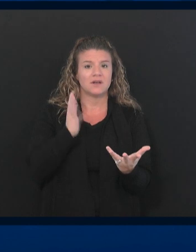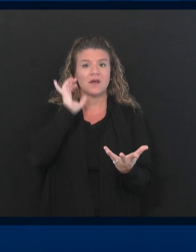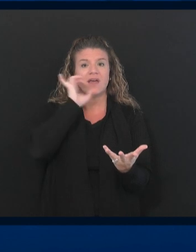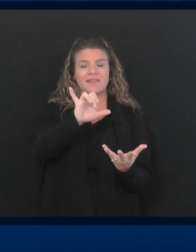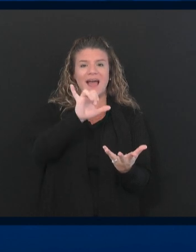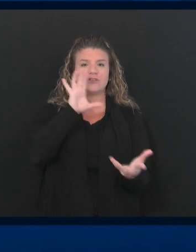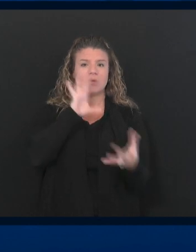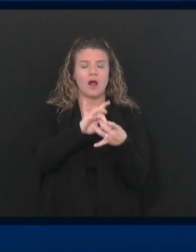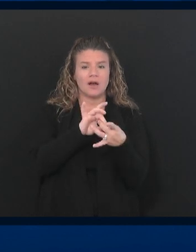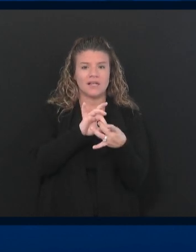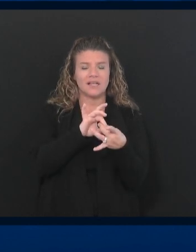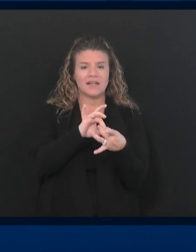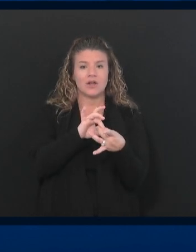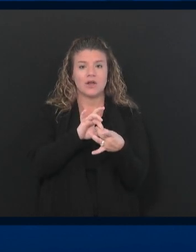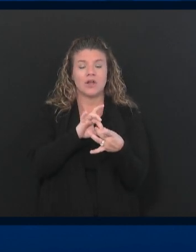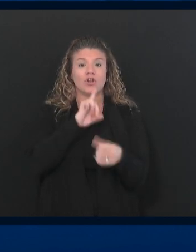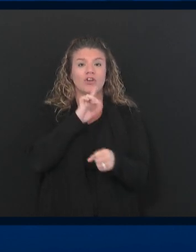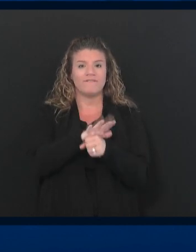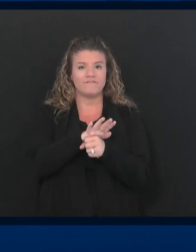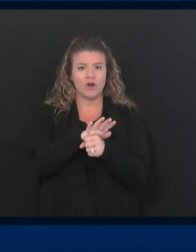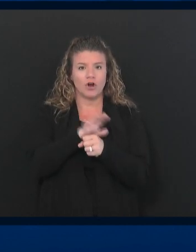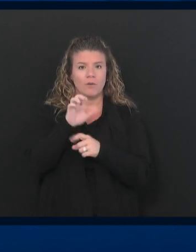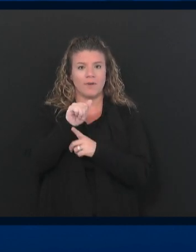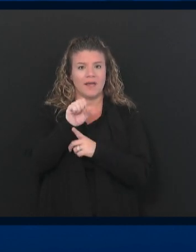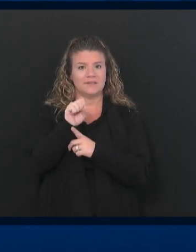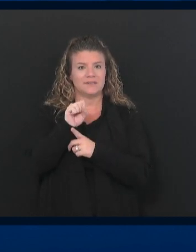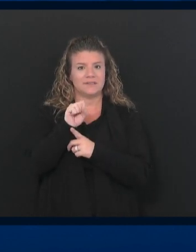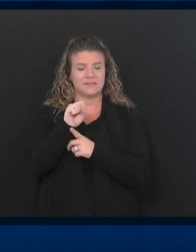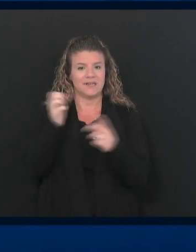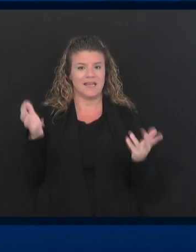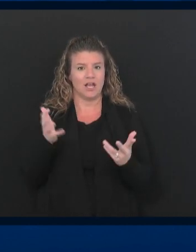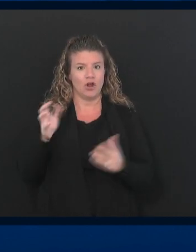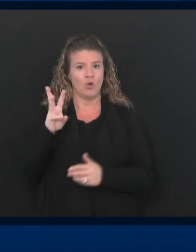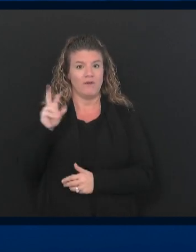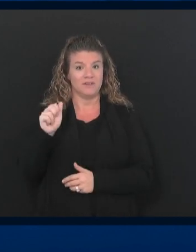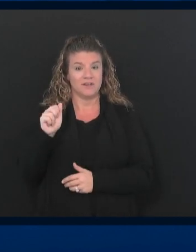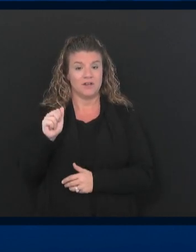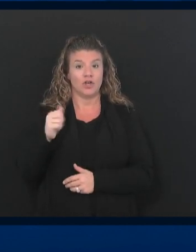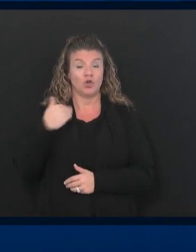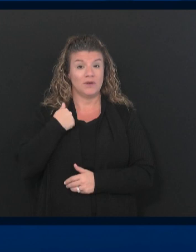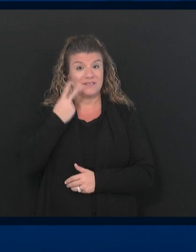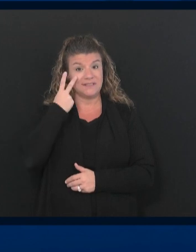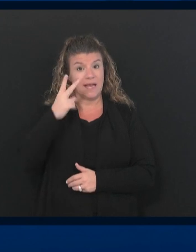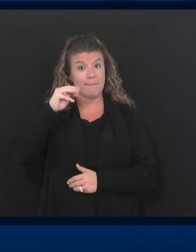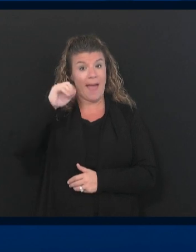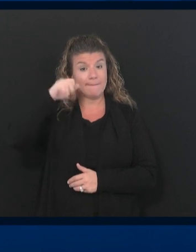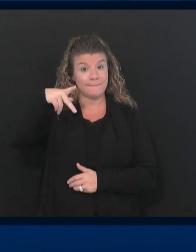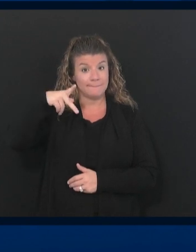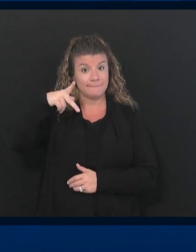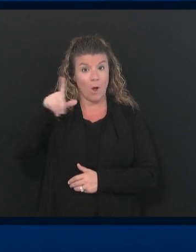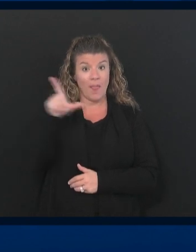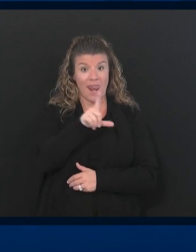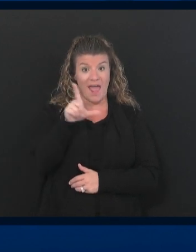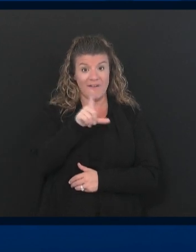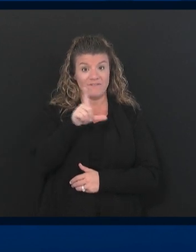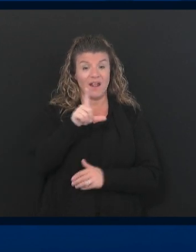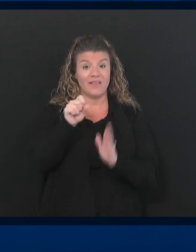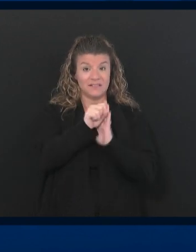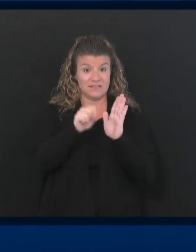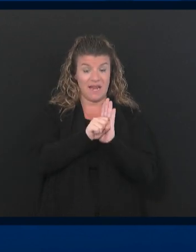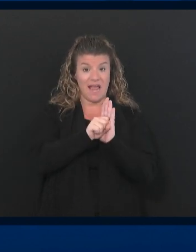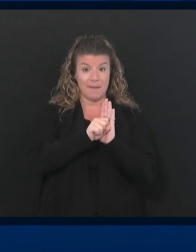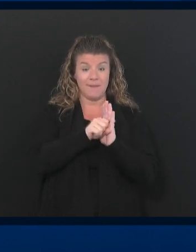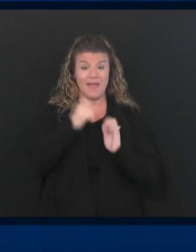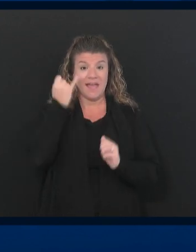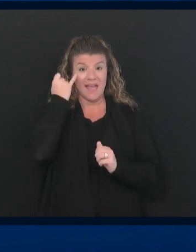to the confirmed cases in West Virginia. So you have the map on the left. And if you hover over